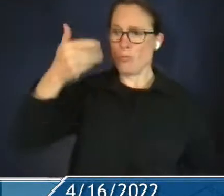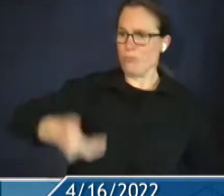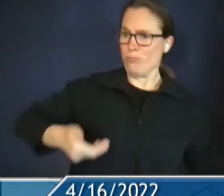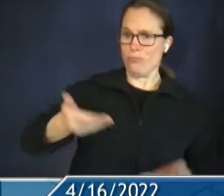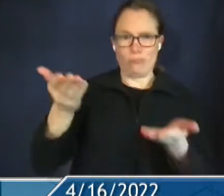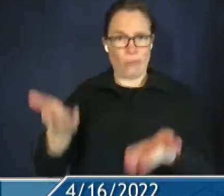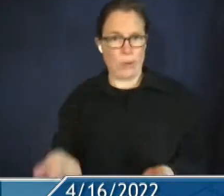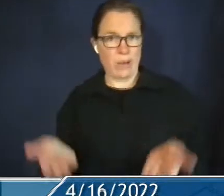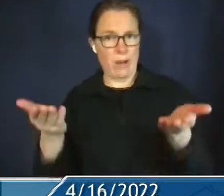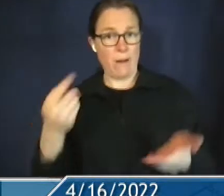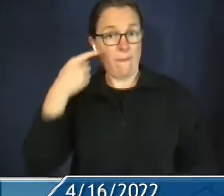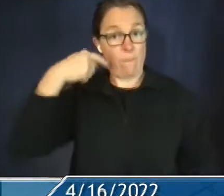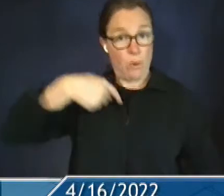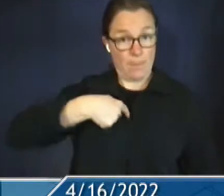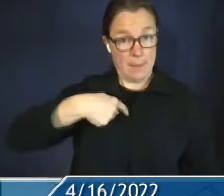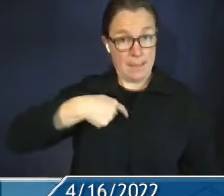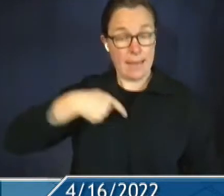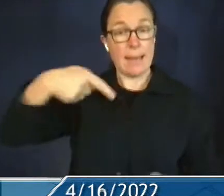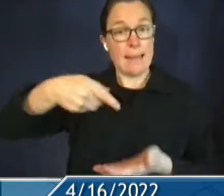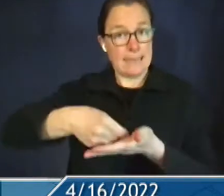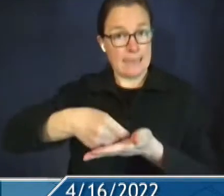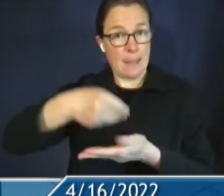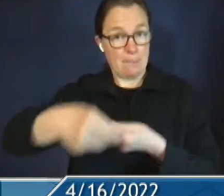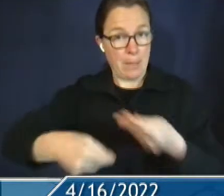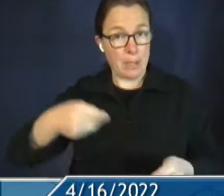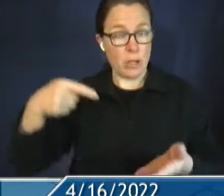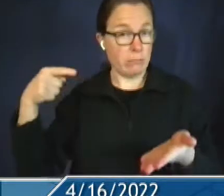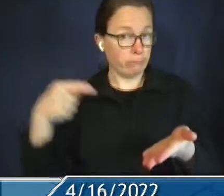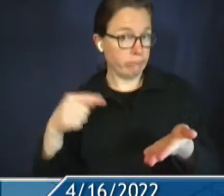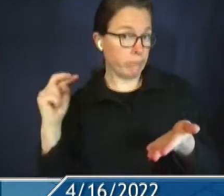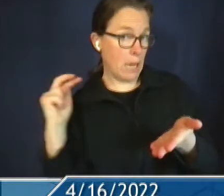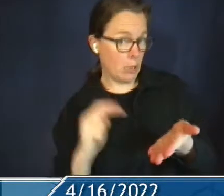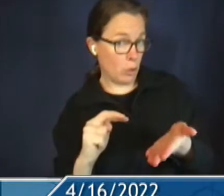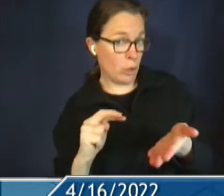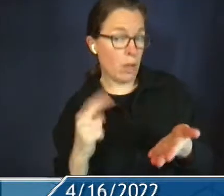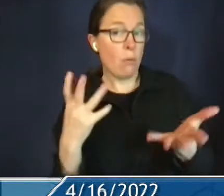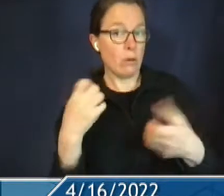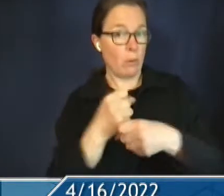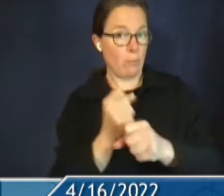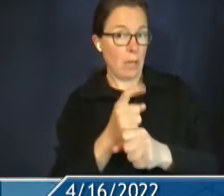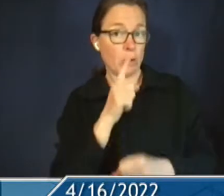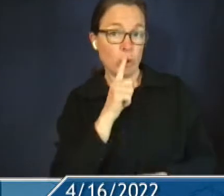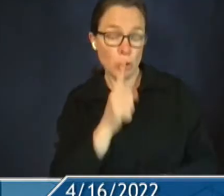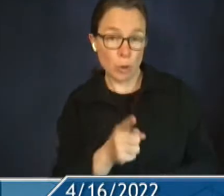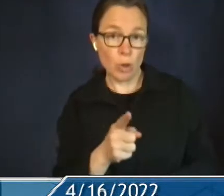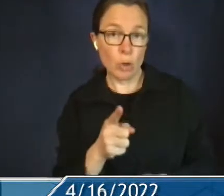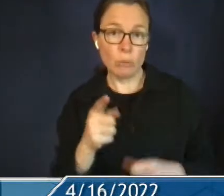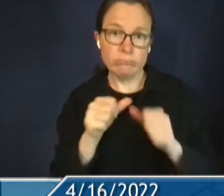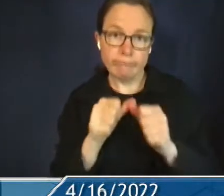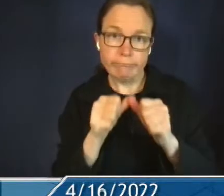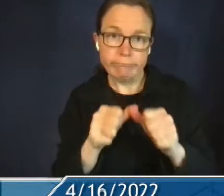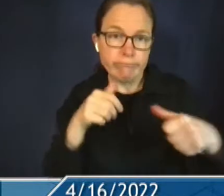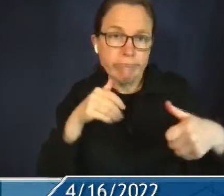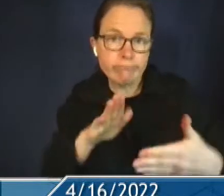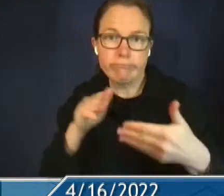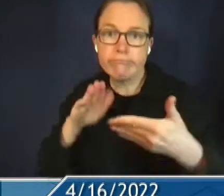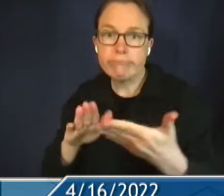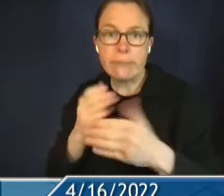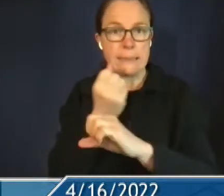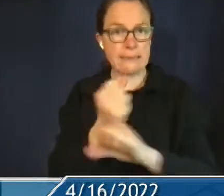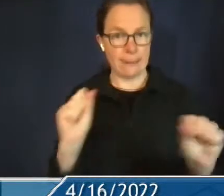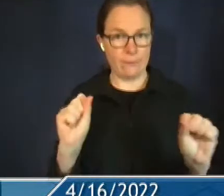For me, this budget continues to I want to make sure this budget continues to address community safety